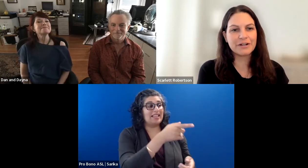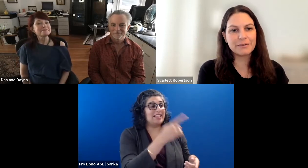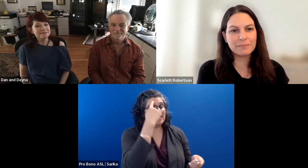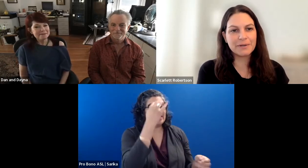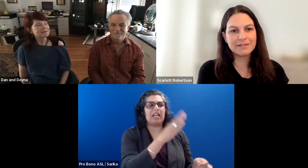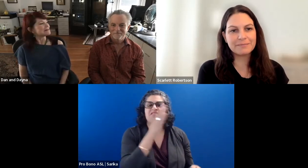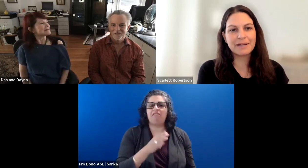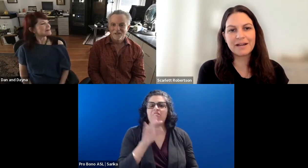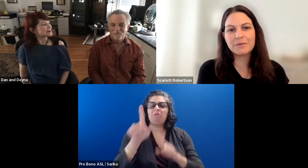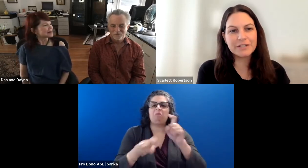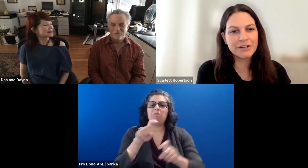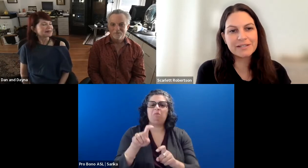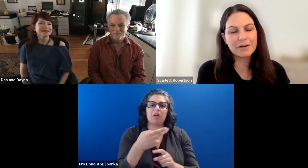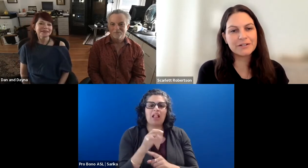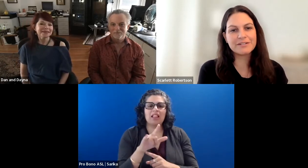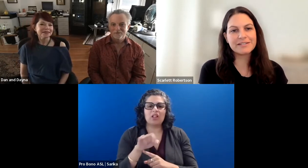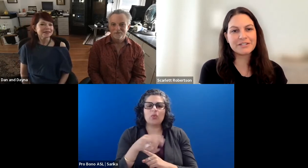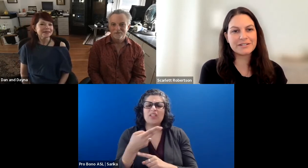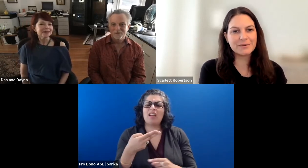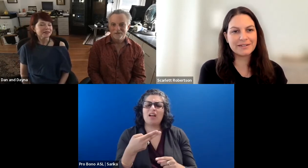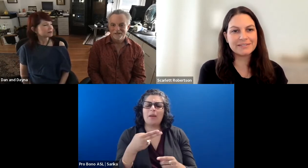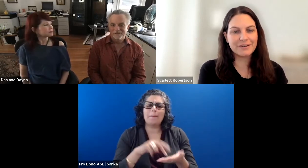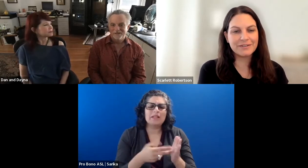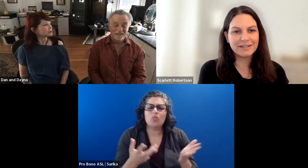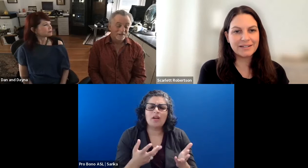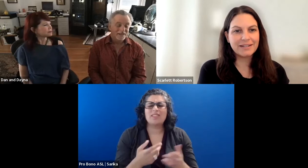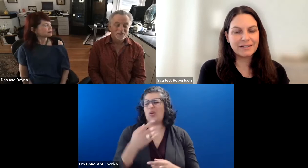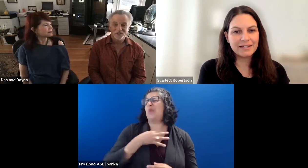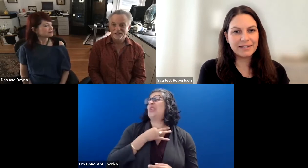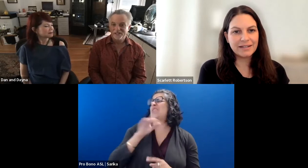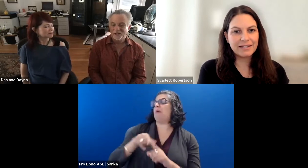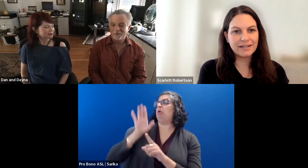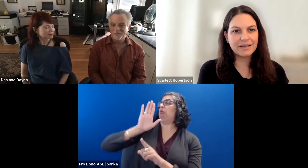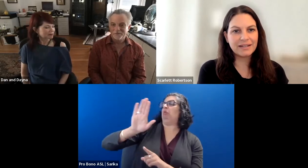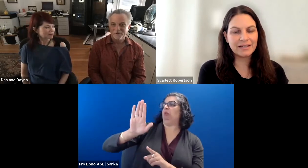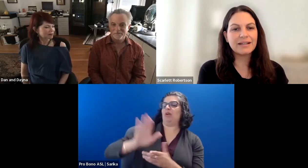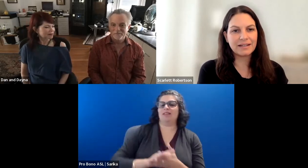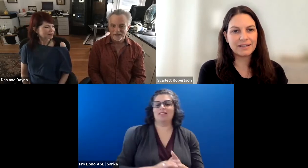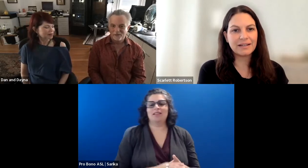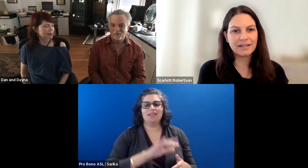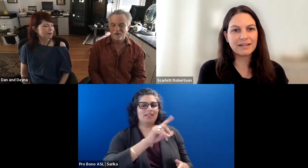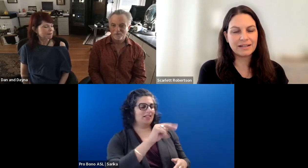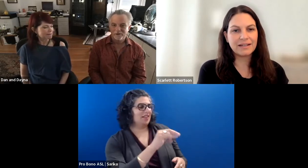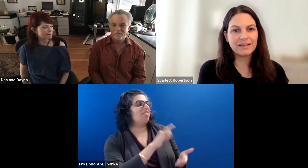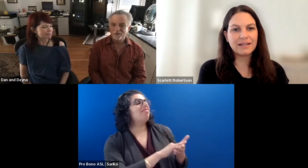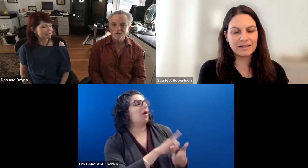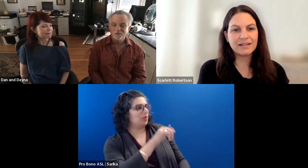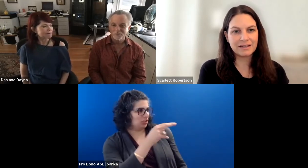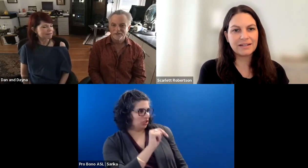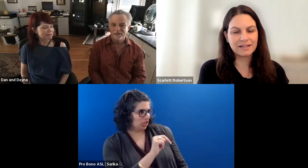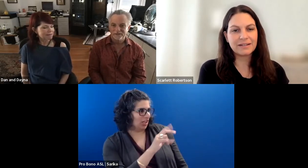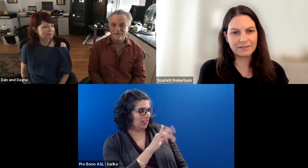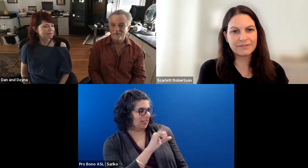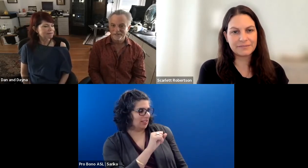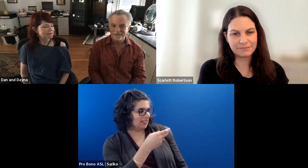was very well put. But I was curious about your decision as well. Yeah, So. I mean, that was John Lissauer, the man who co-wrote and produced